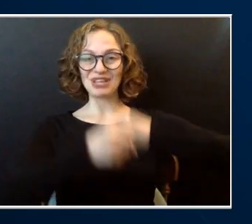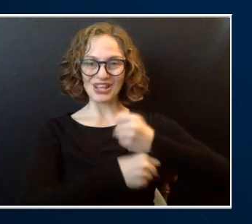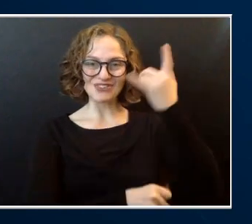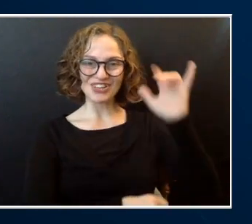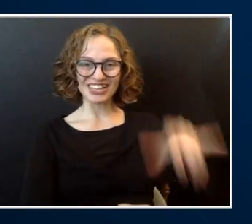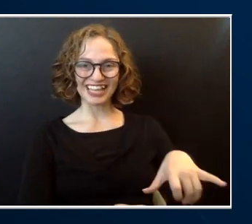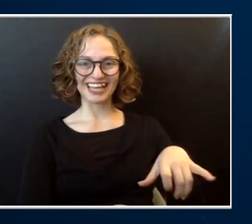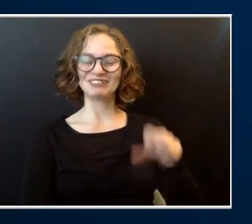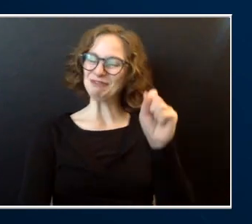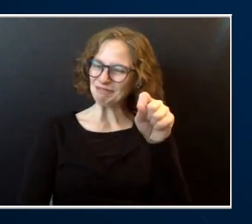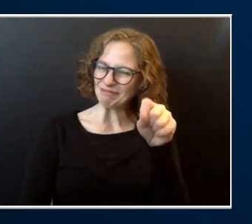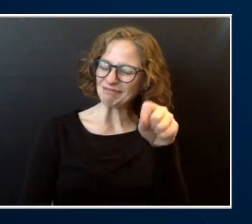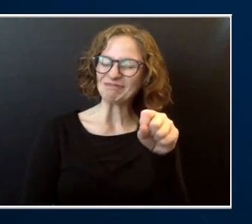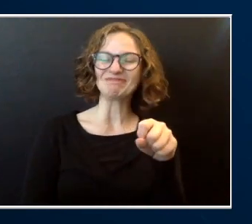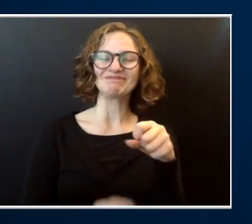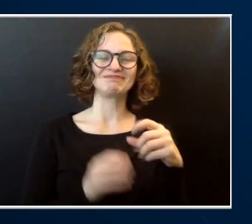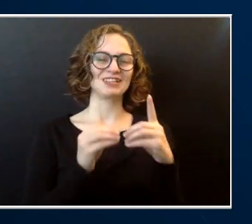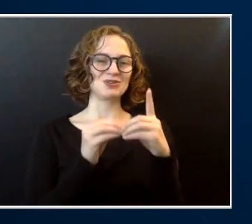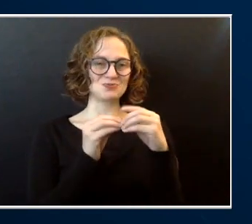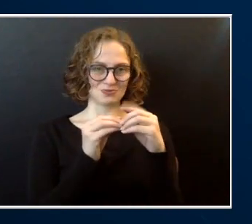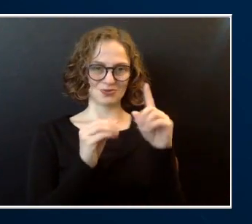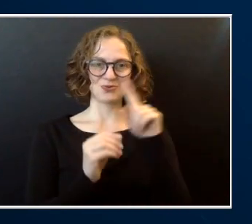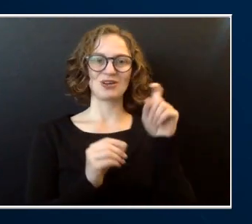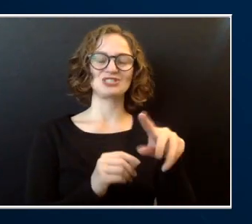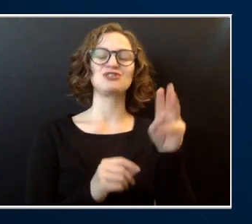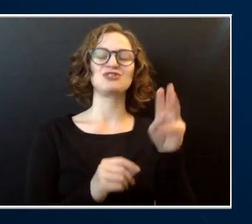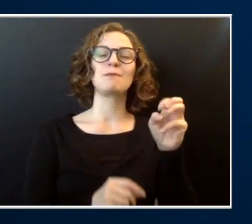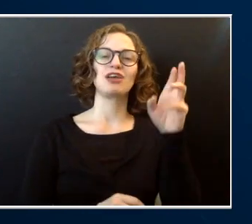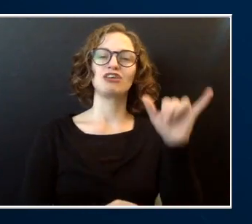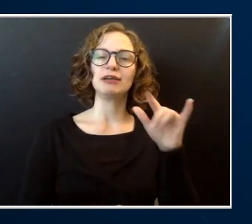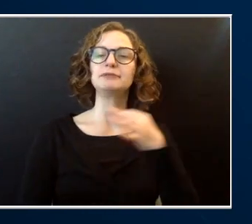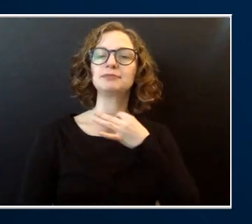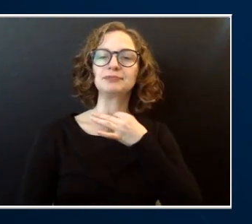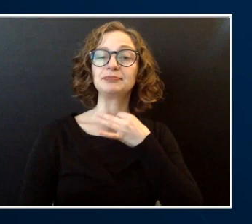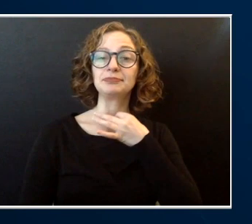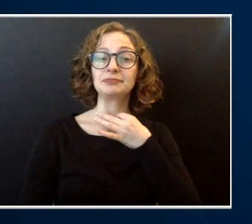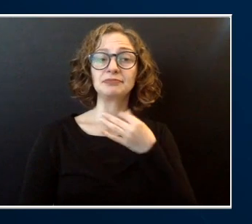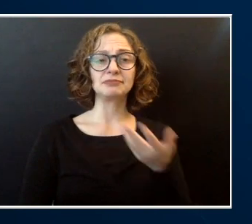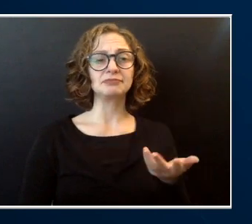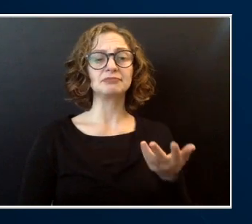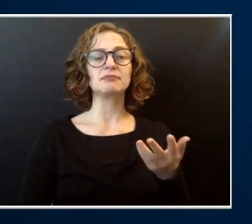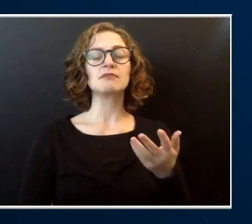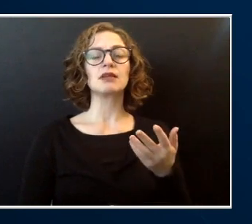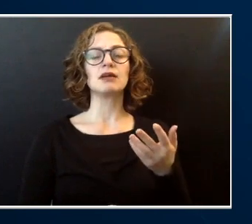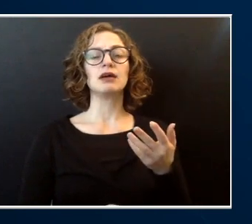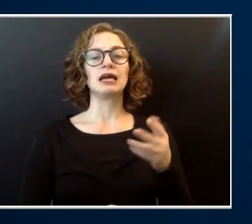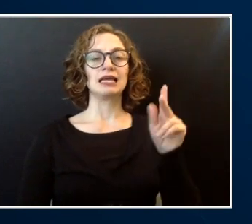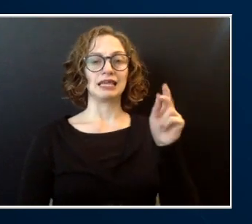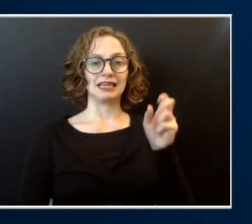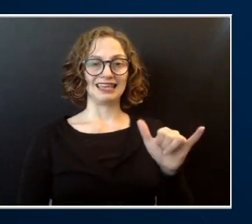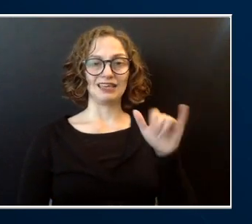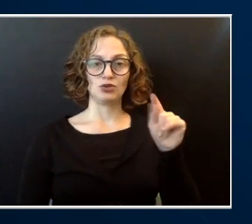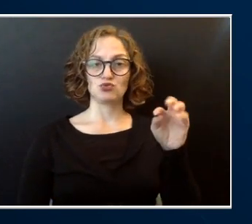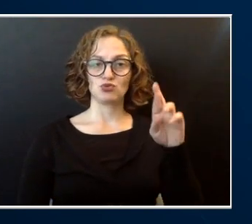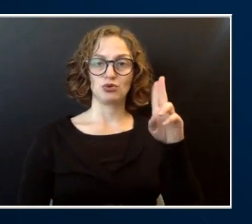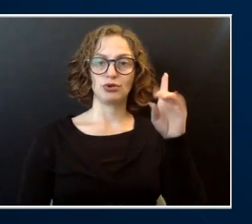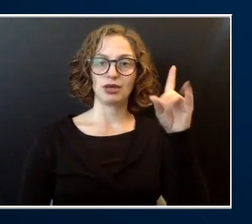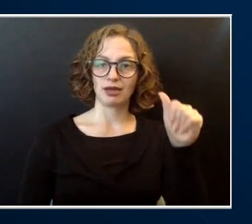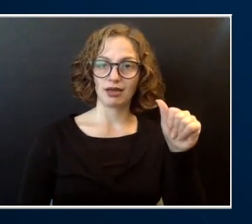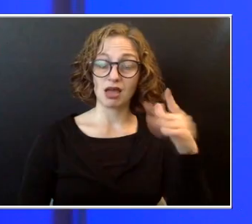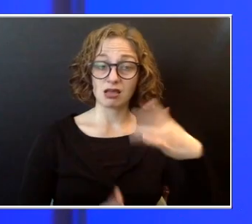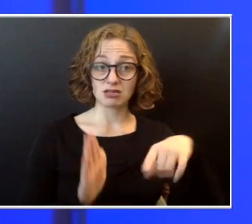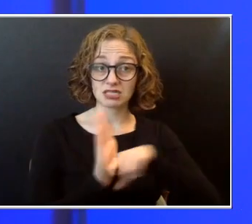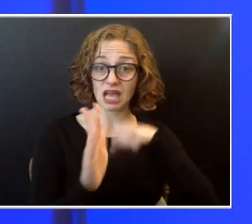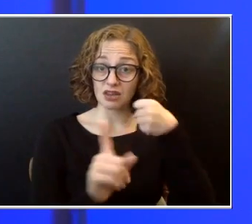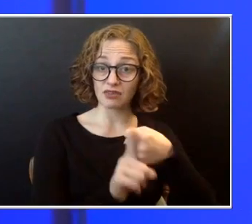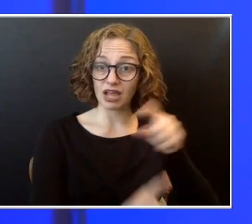have one more question from Mary. Mary wants to know if there were any side effects from the Keytruda. On my end, no,